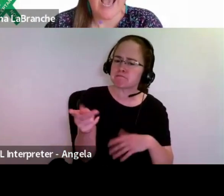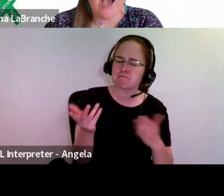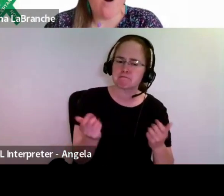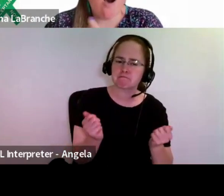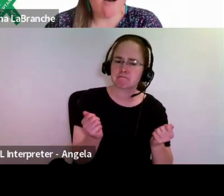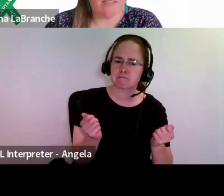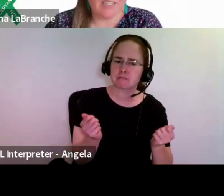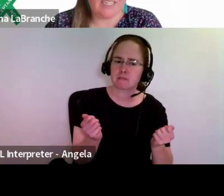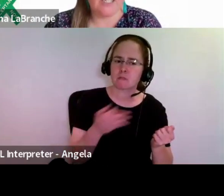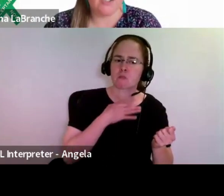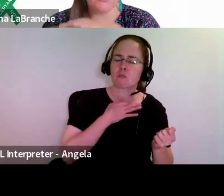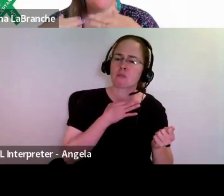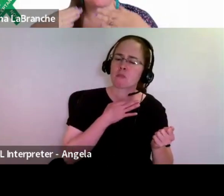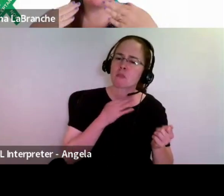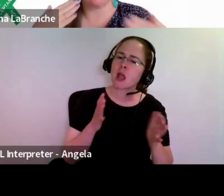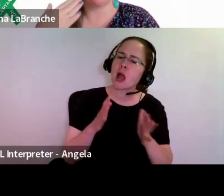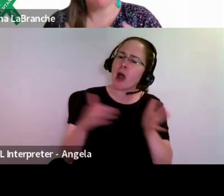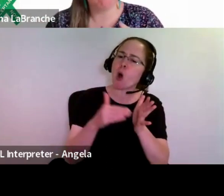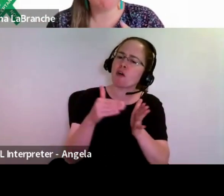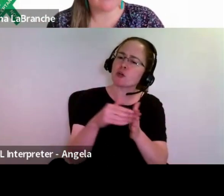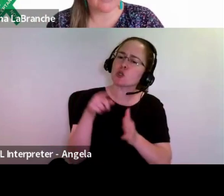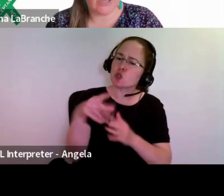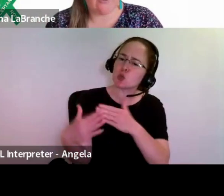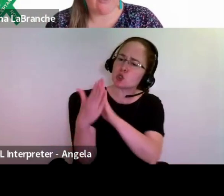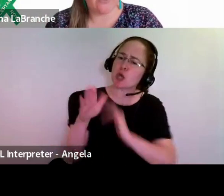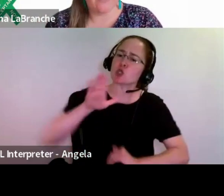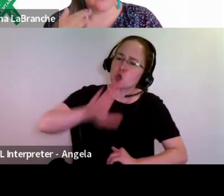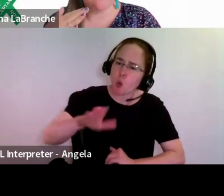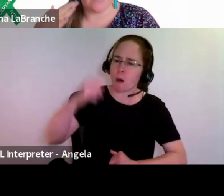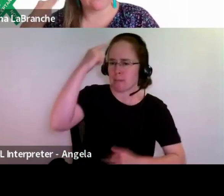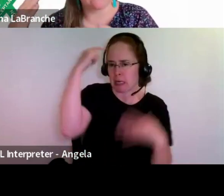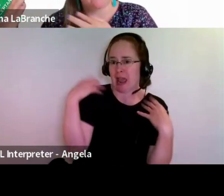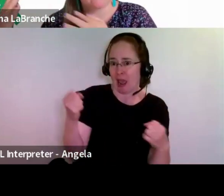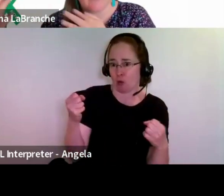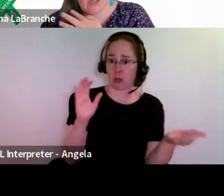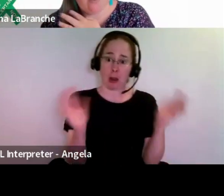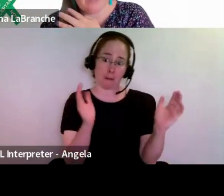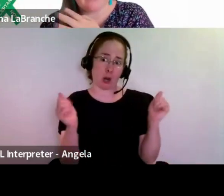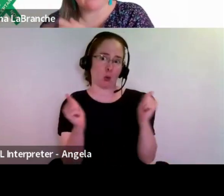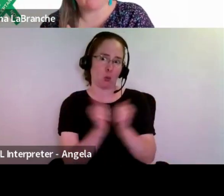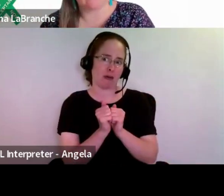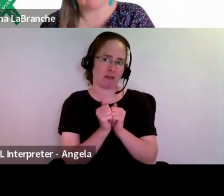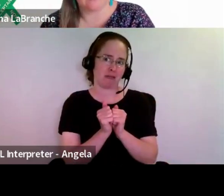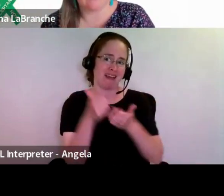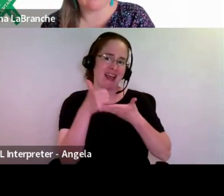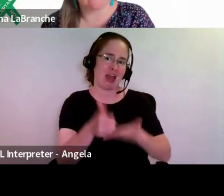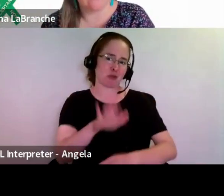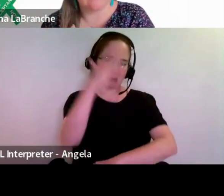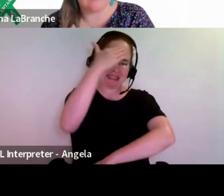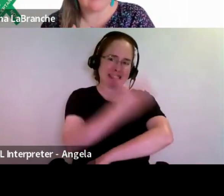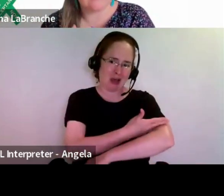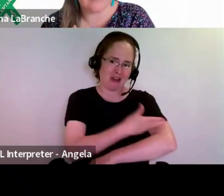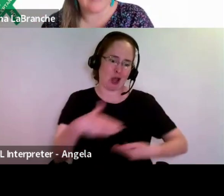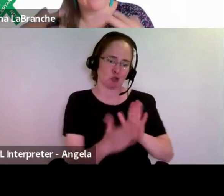asking, how often do you address your own mental health compared to helping your son